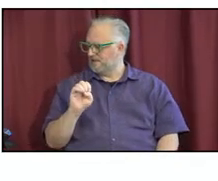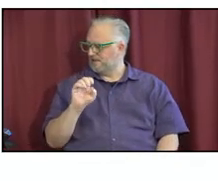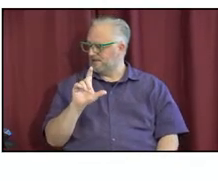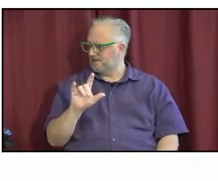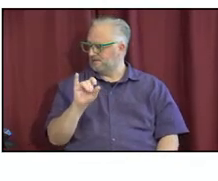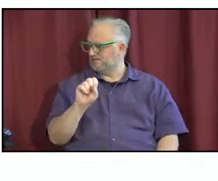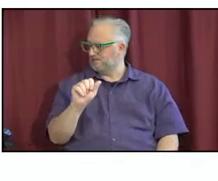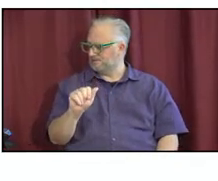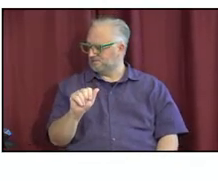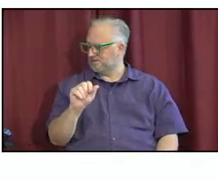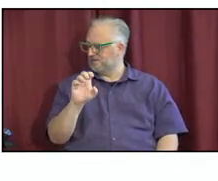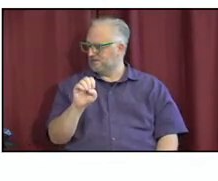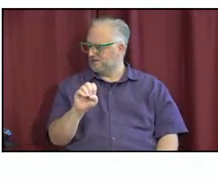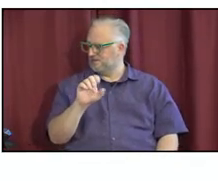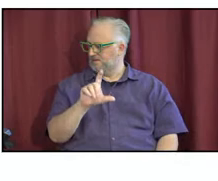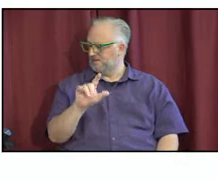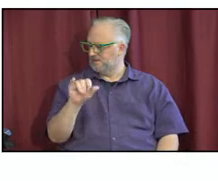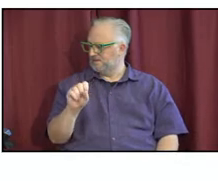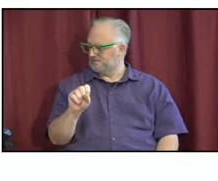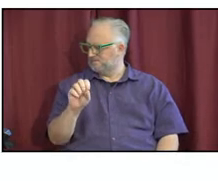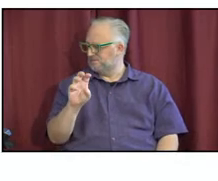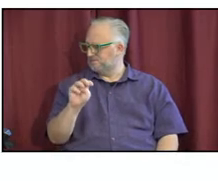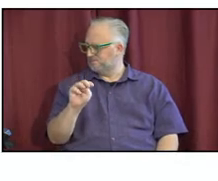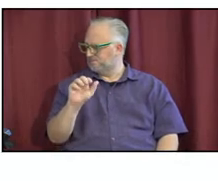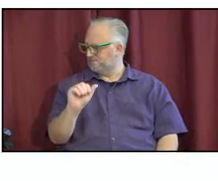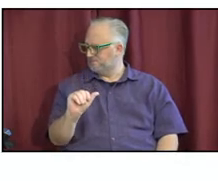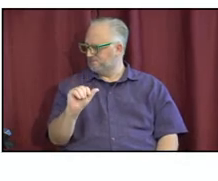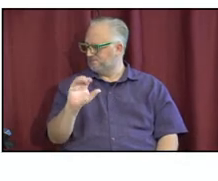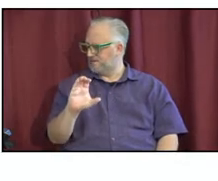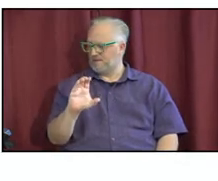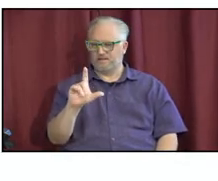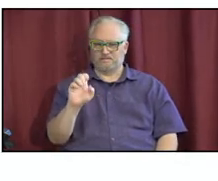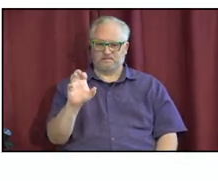Alyssa Ellis McLeod,